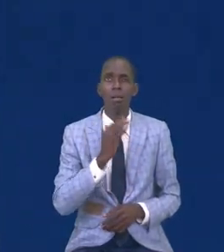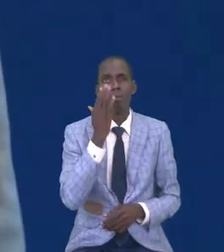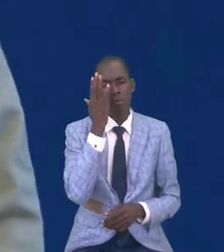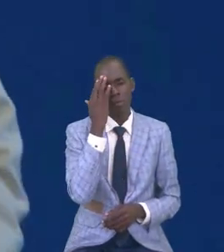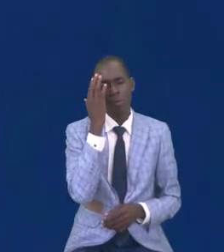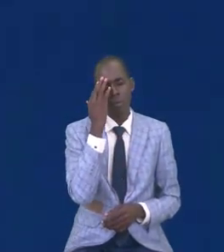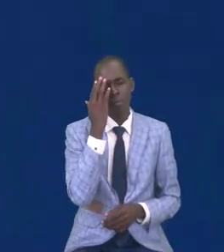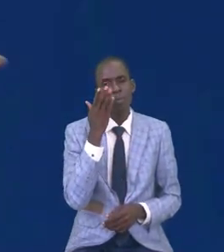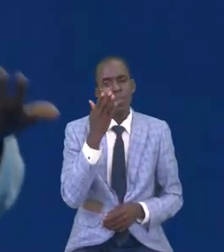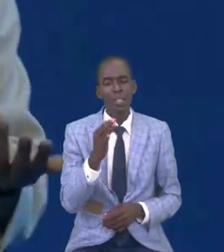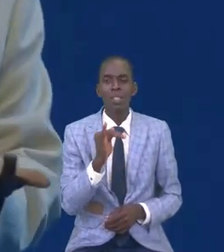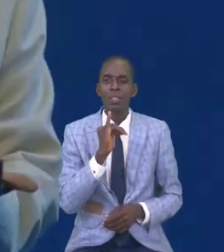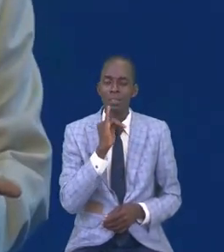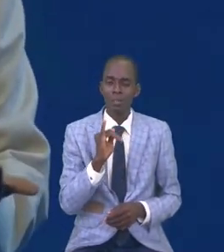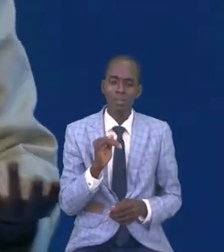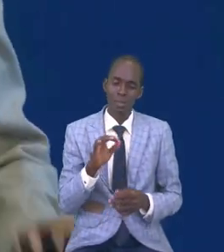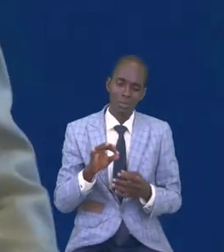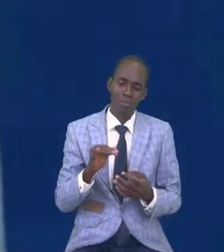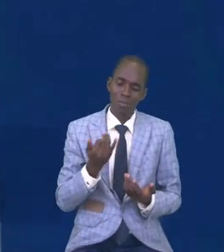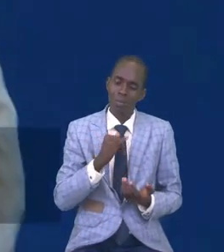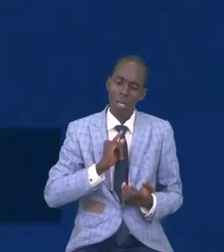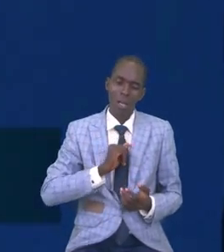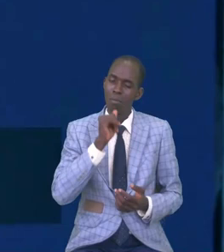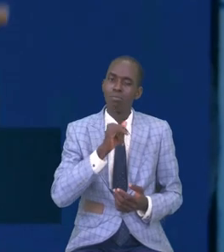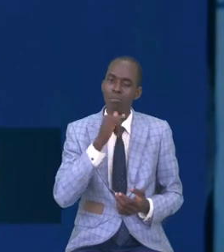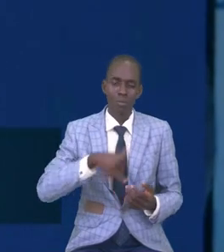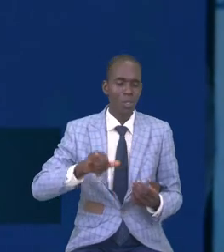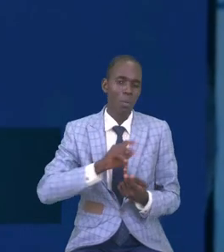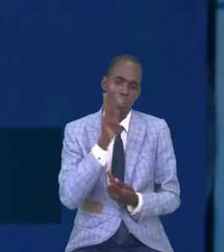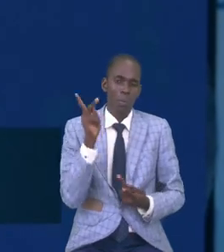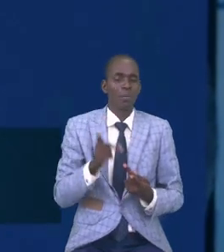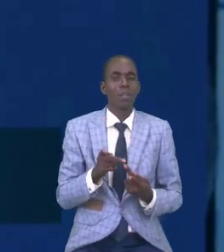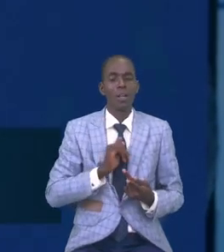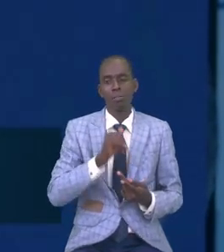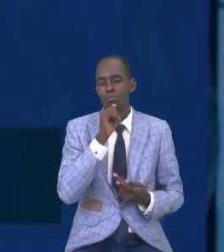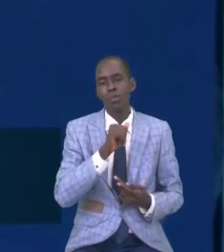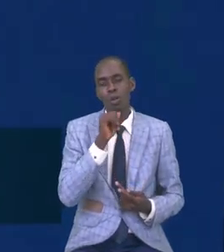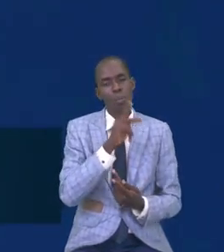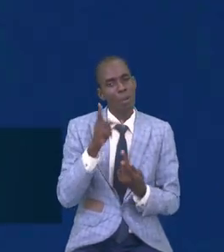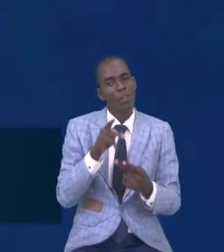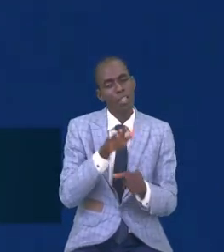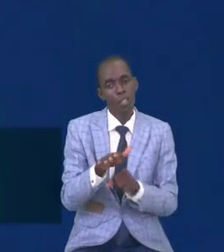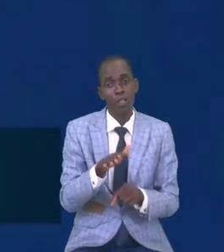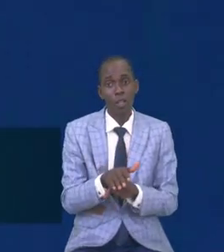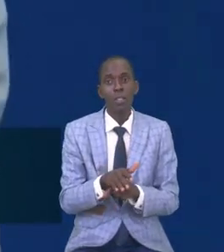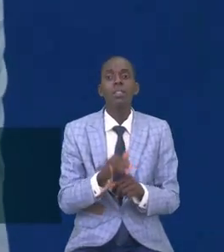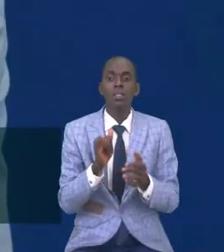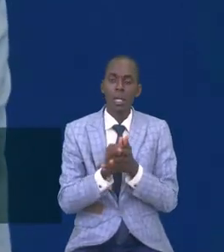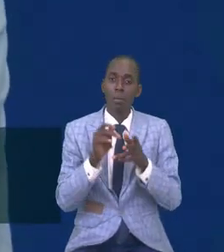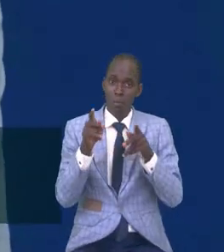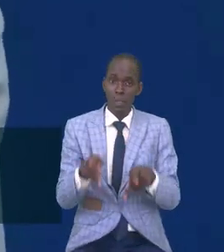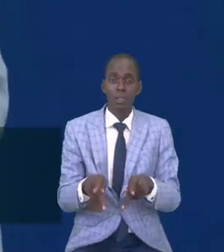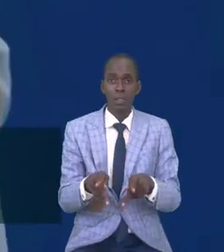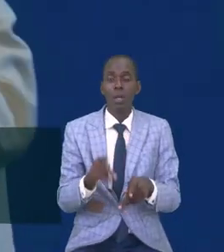is imperfection in my life, that's the sin. Whosoever